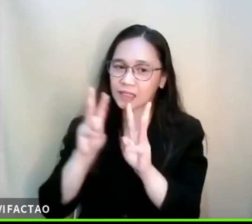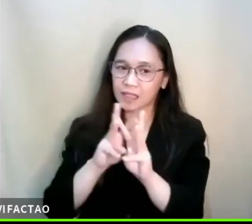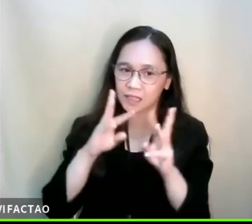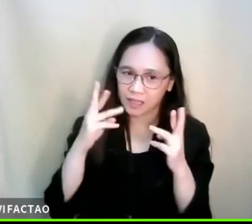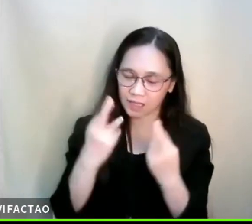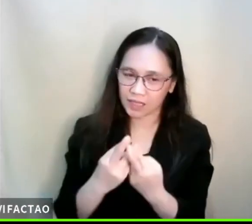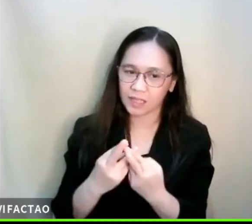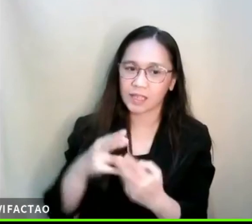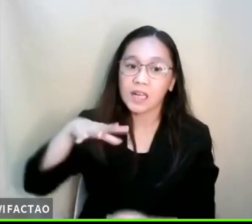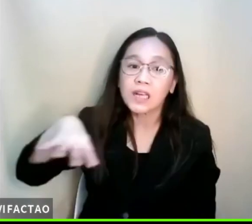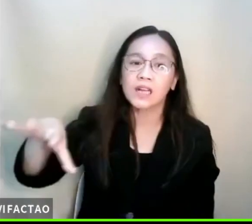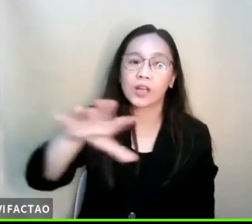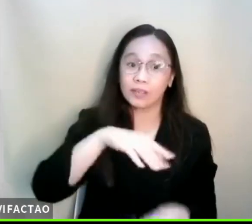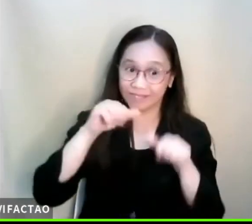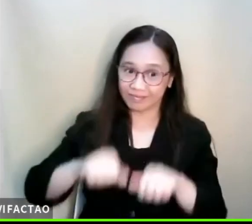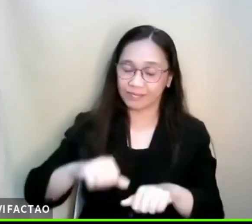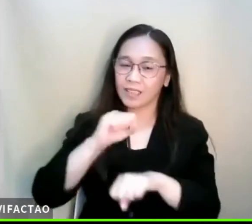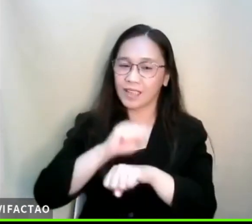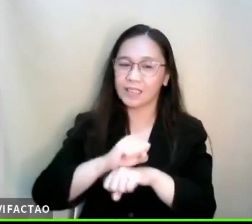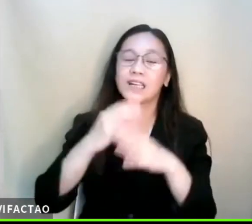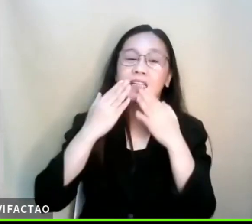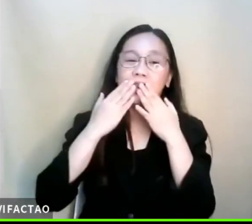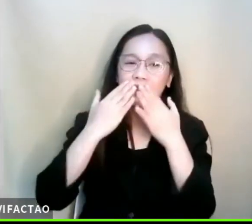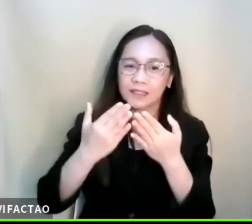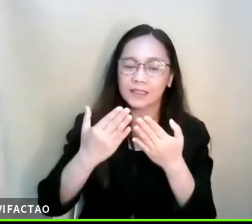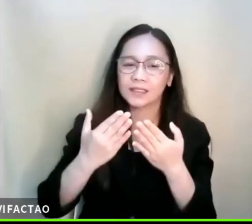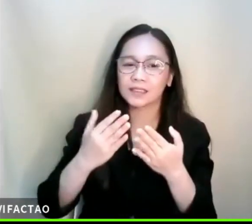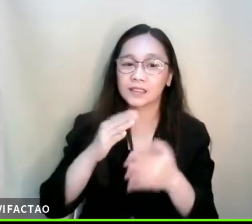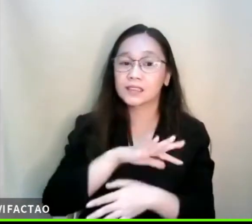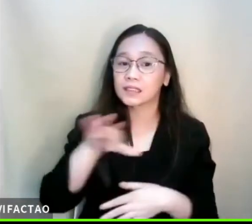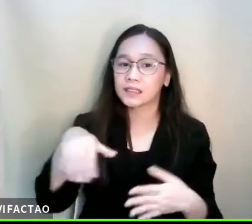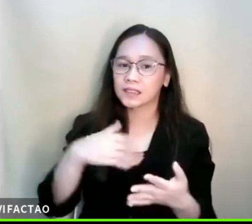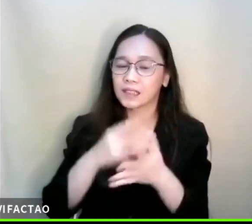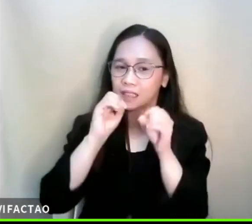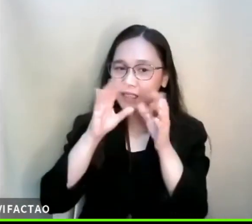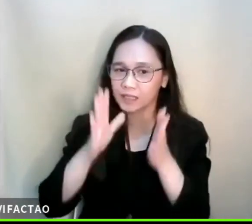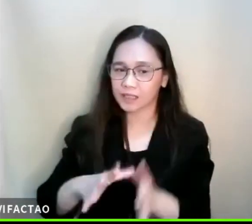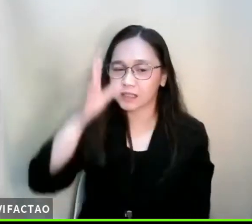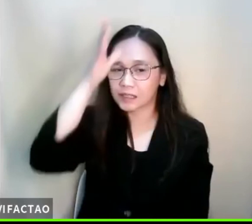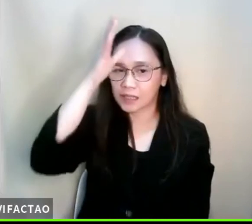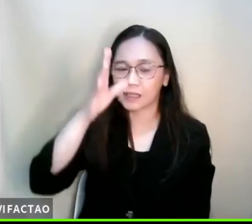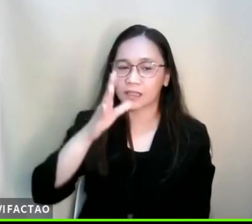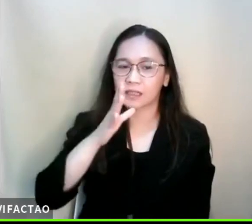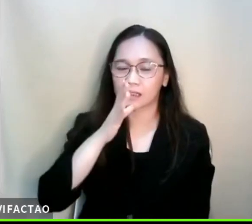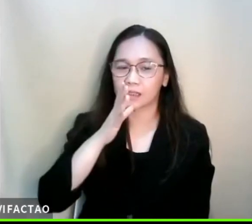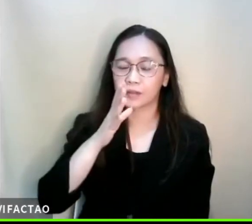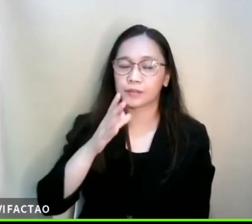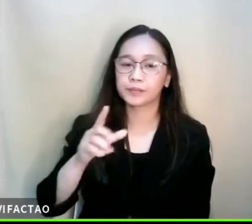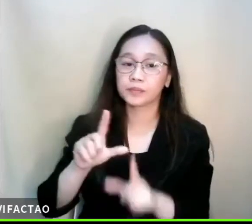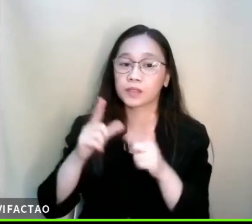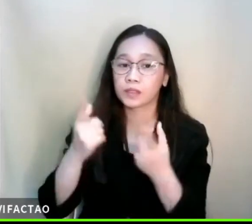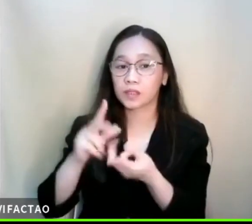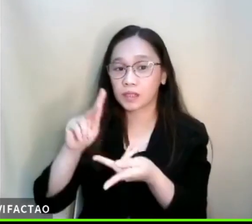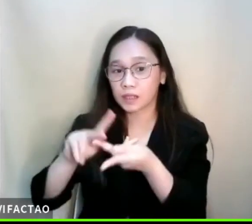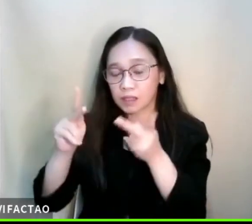Work. So, ayan po, maraming salamat din po sa lahat ng mga teachers, parents, local partner organizations